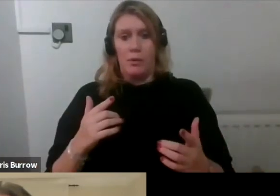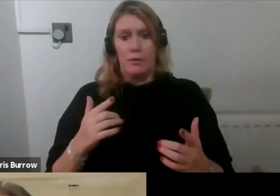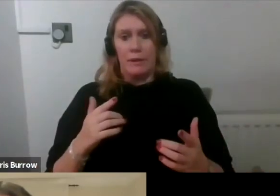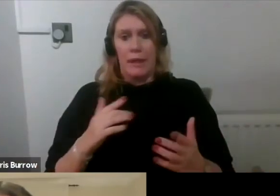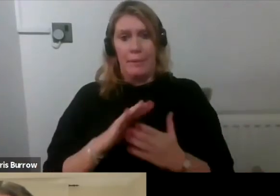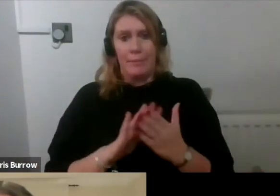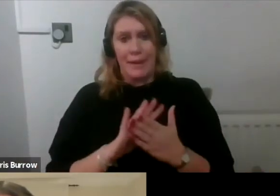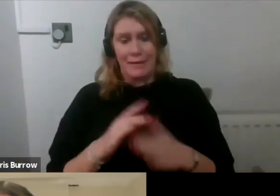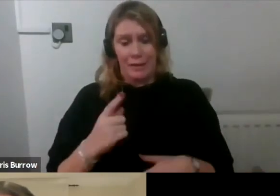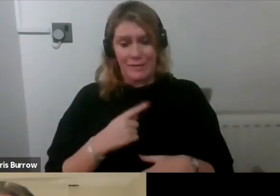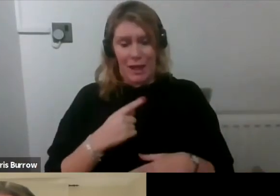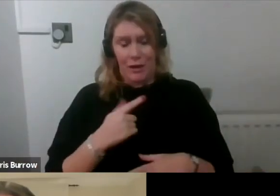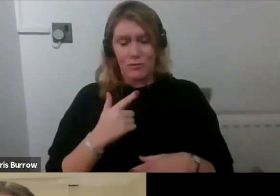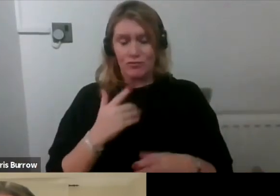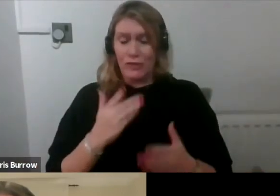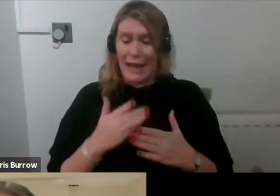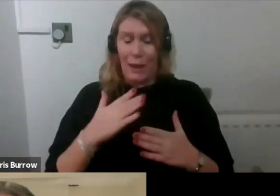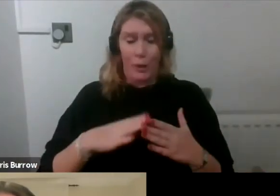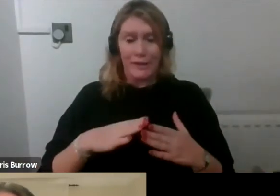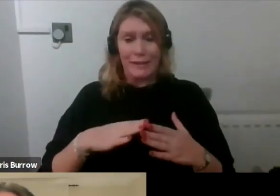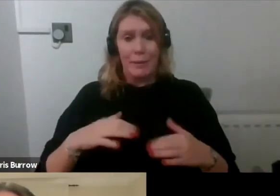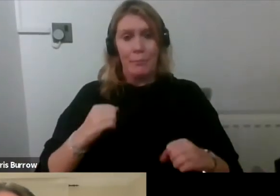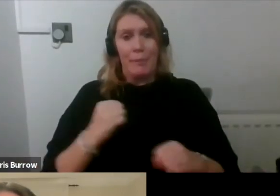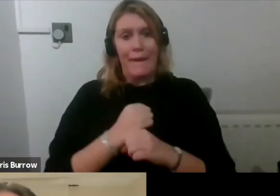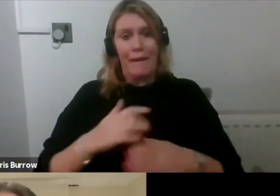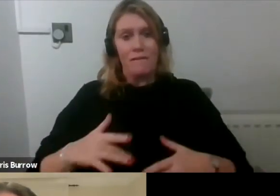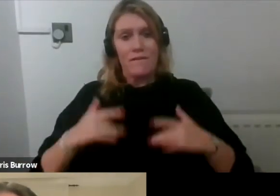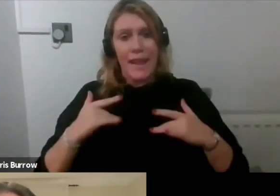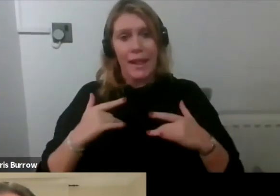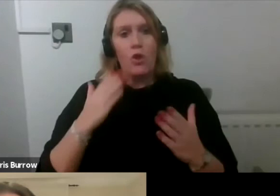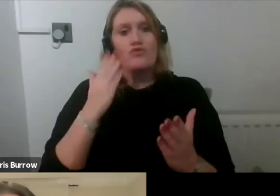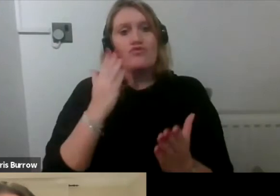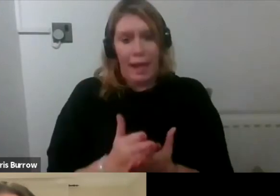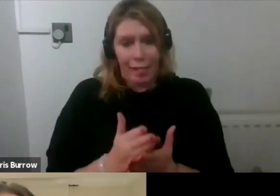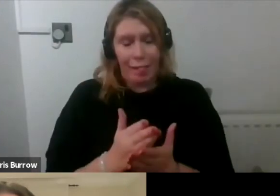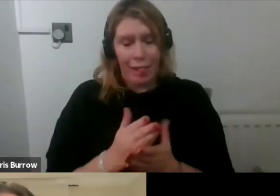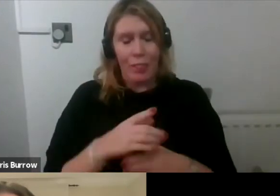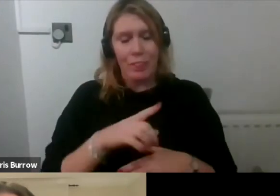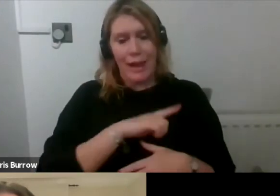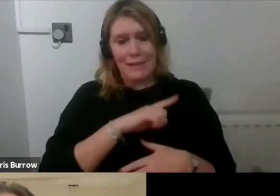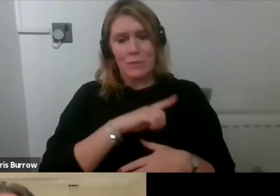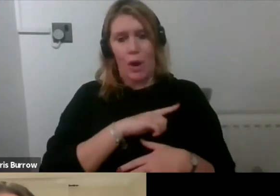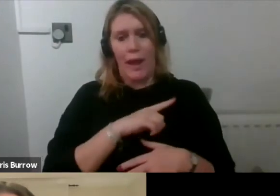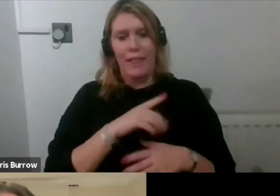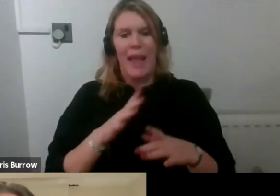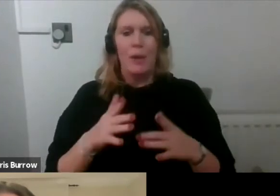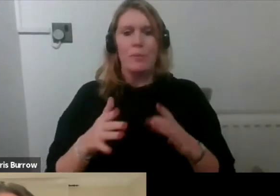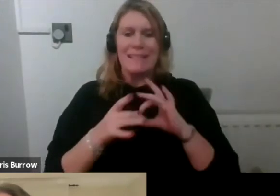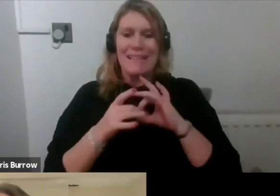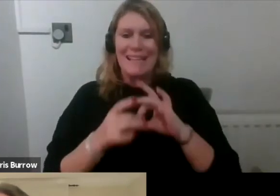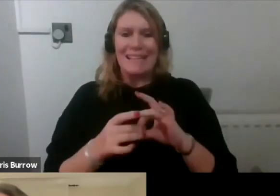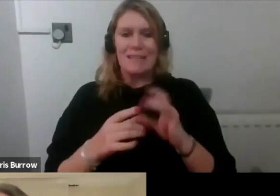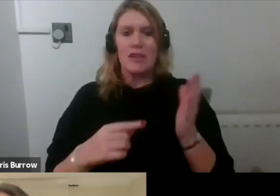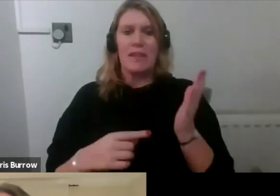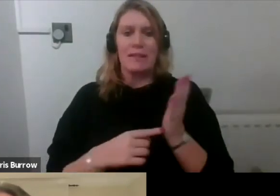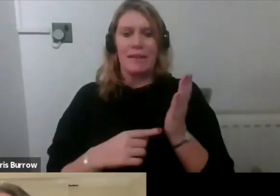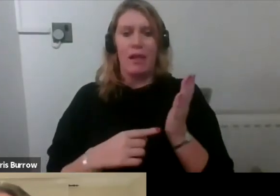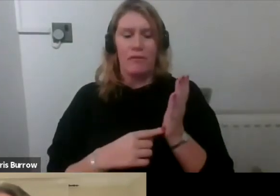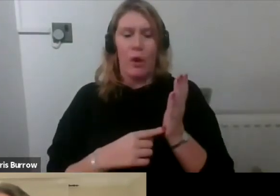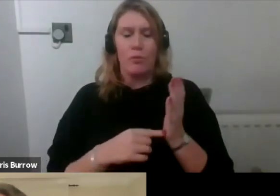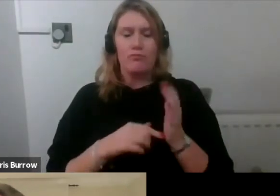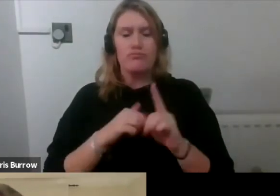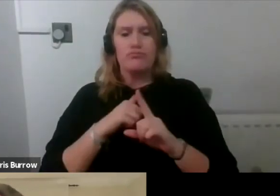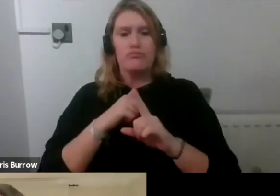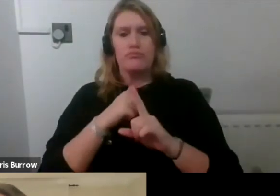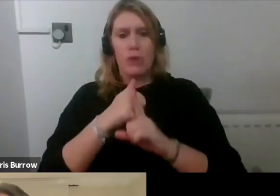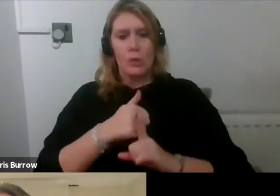of making it authentic. But that was an amplification of the telethon protests. That's what we wanted to do. So what happened if they